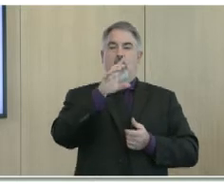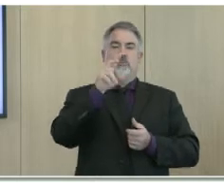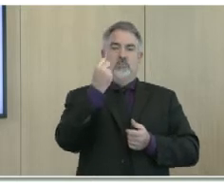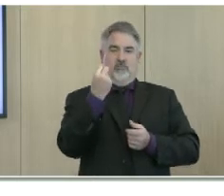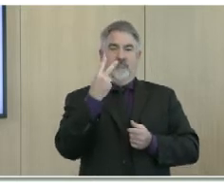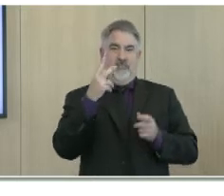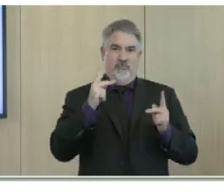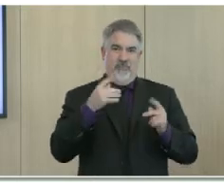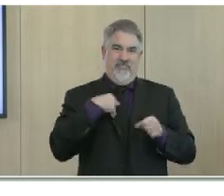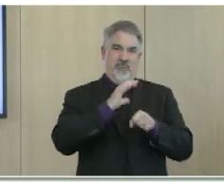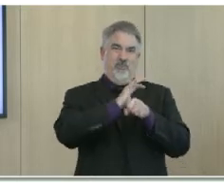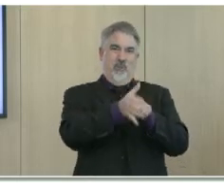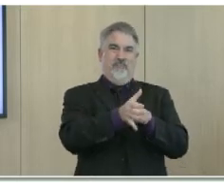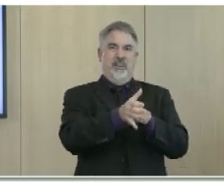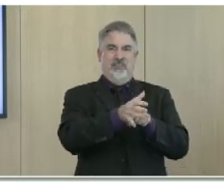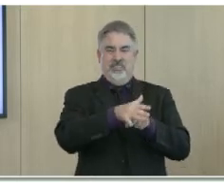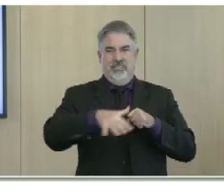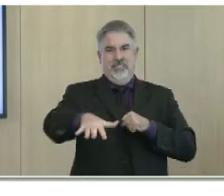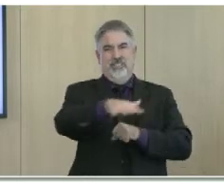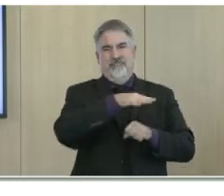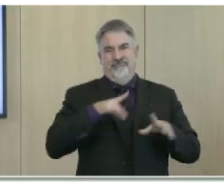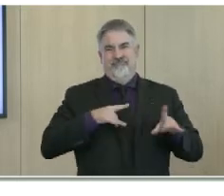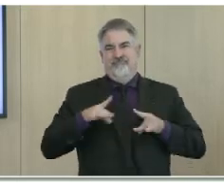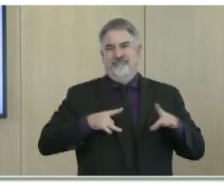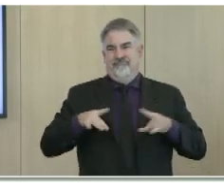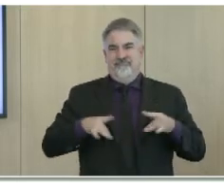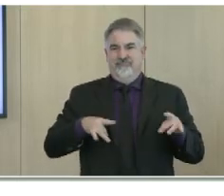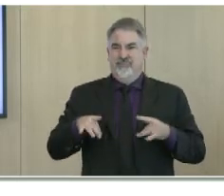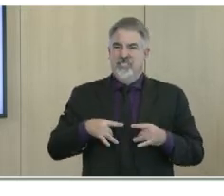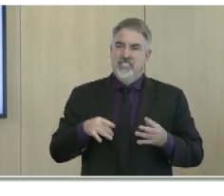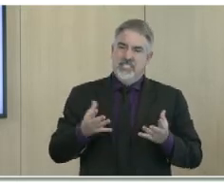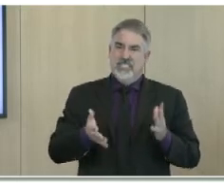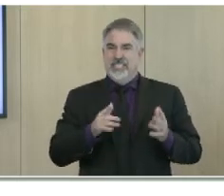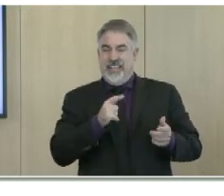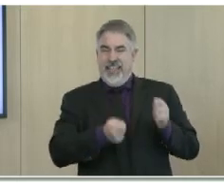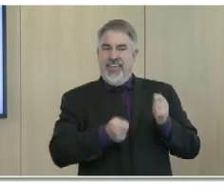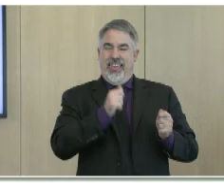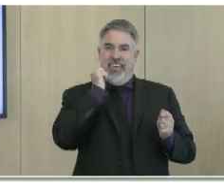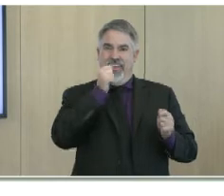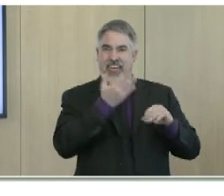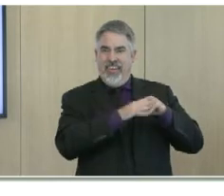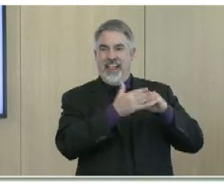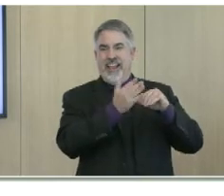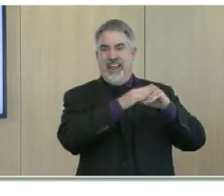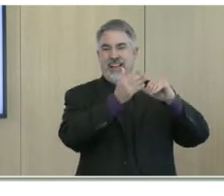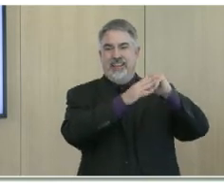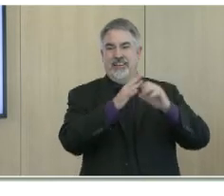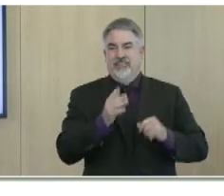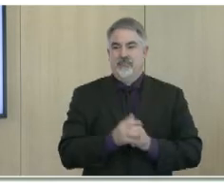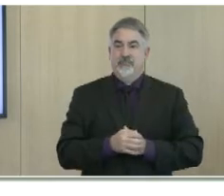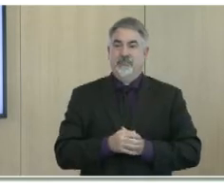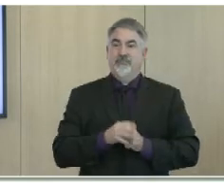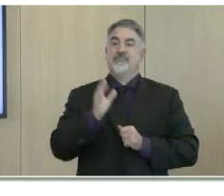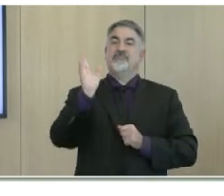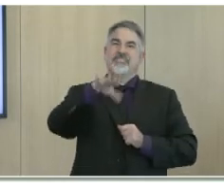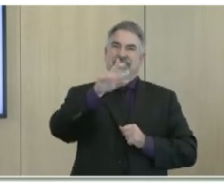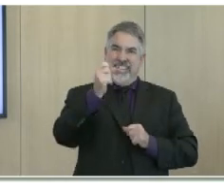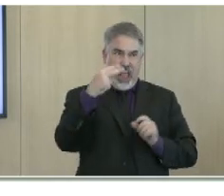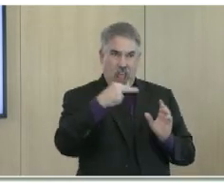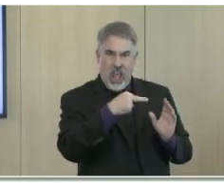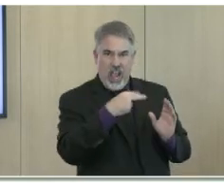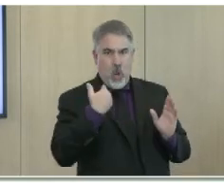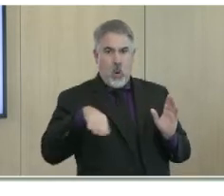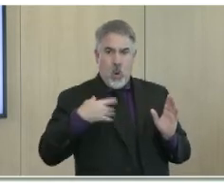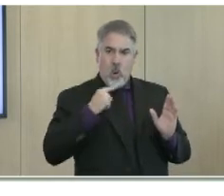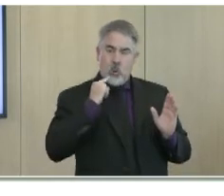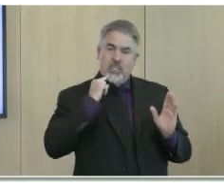Again, expected change, but change that should reinforce and remotivate to all of the public the vital importance that the coming days play. Number